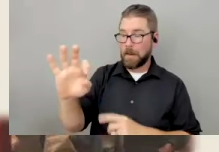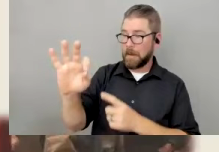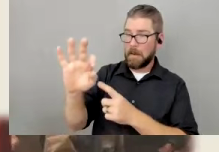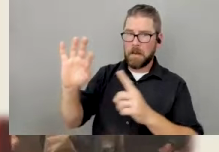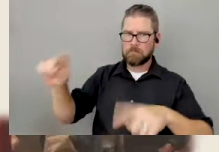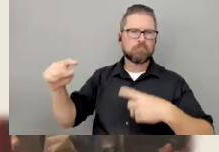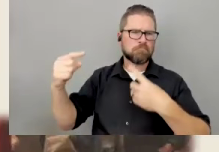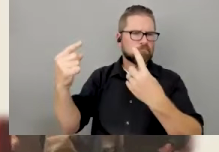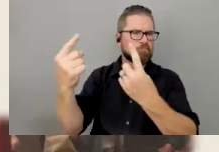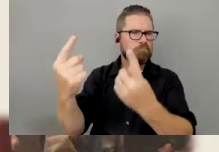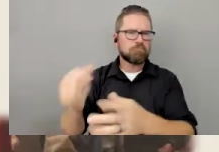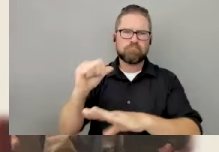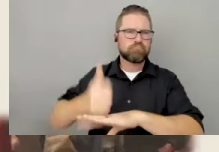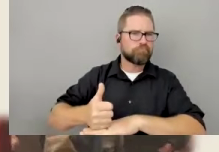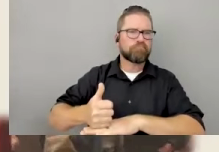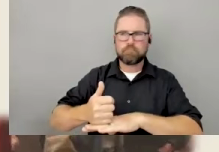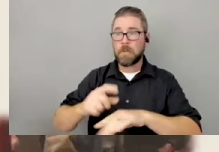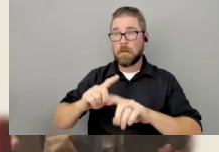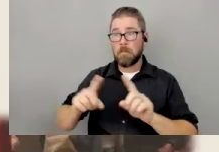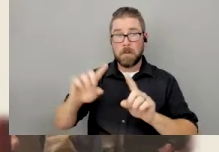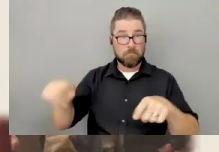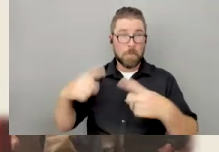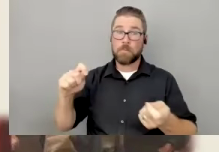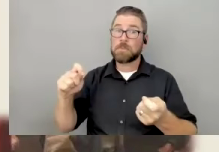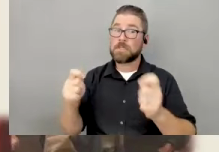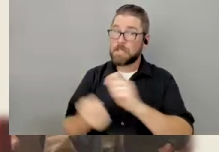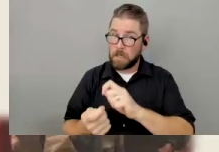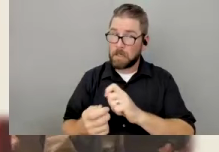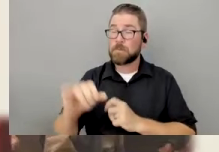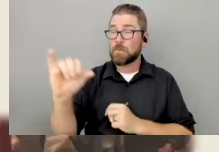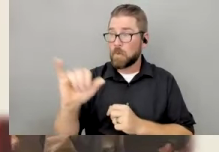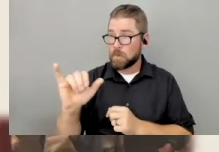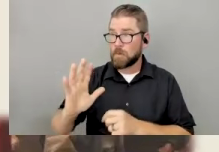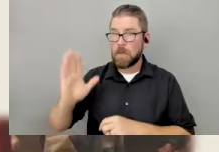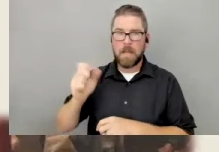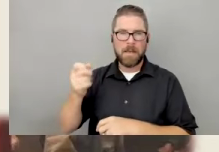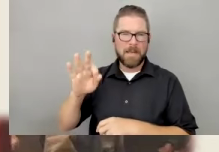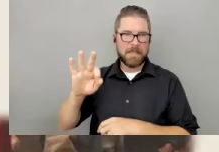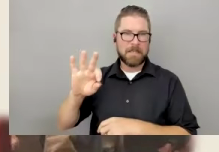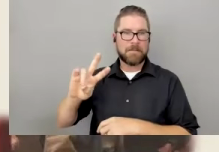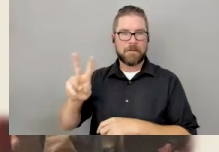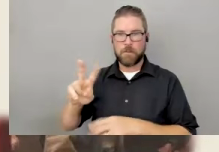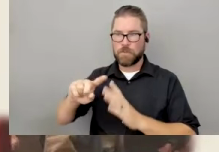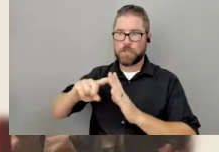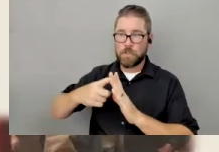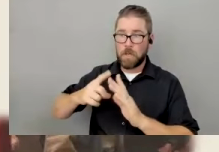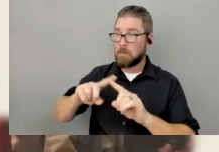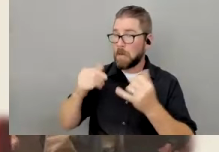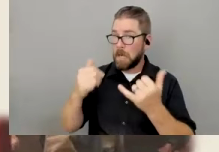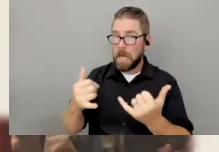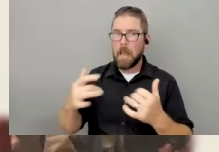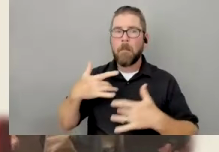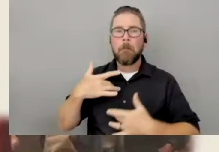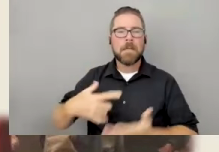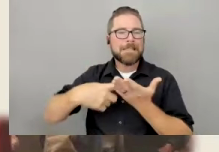since it was enacted in 1972. Now there's a lot more talk about Title IX because of like new regulations that